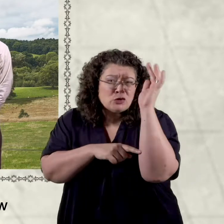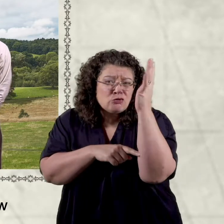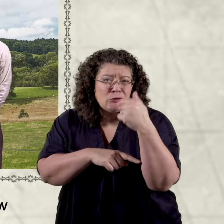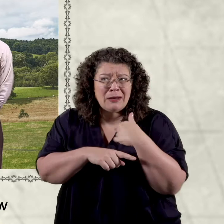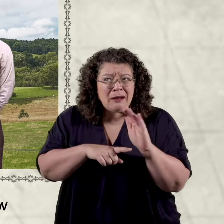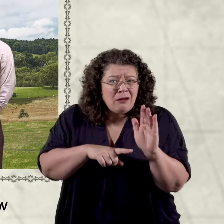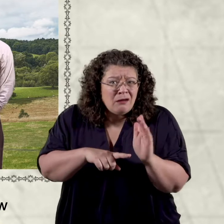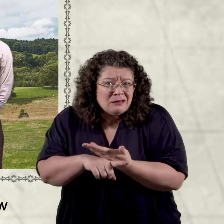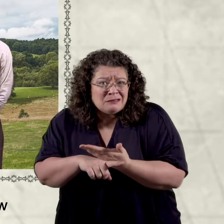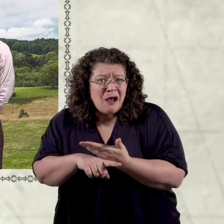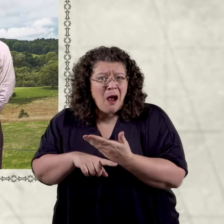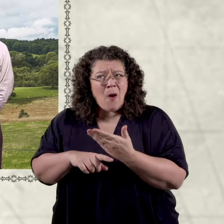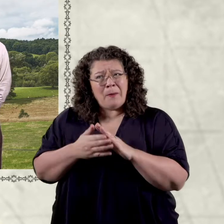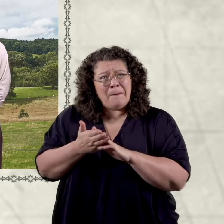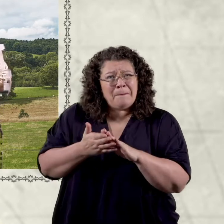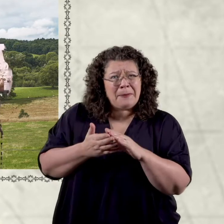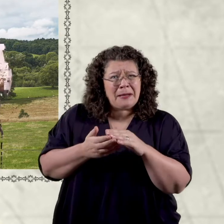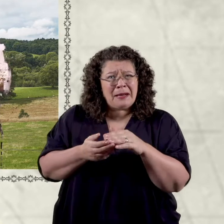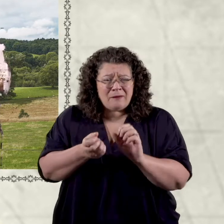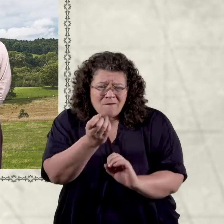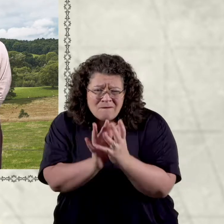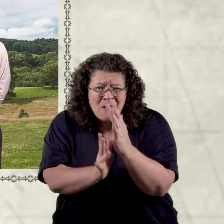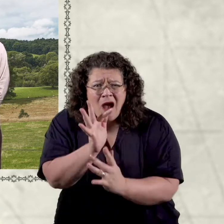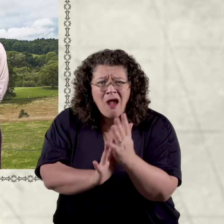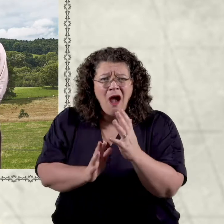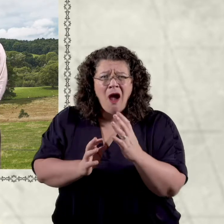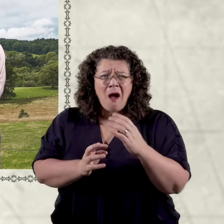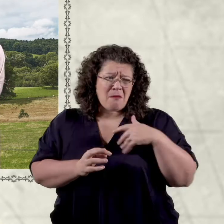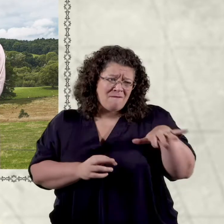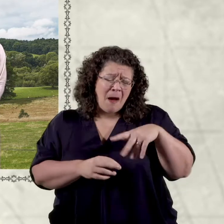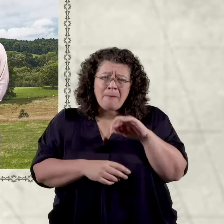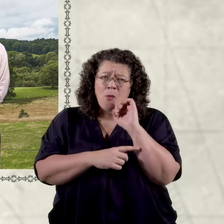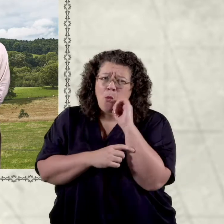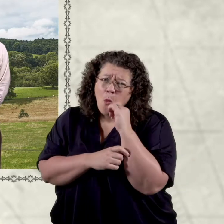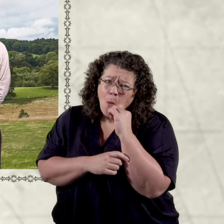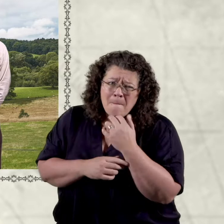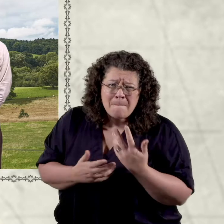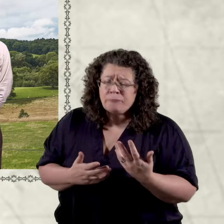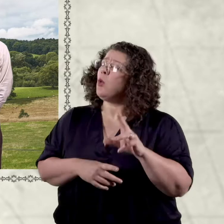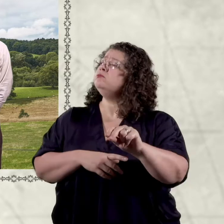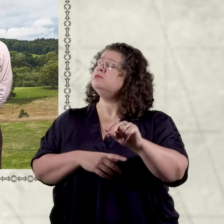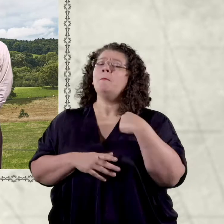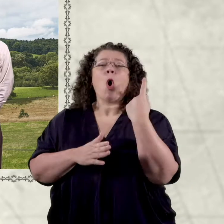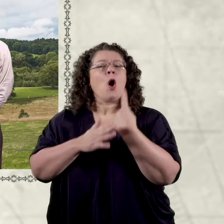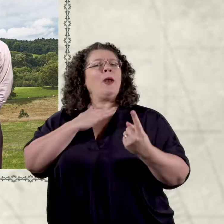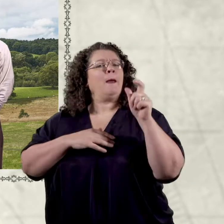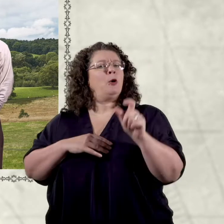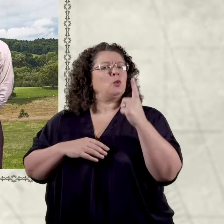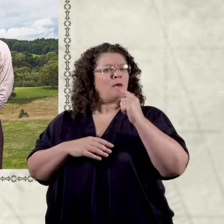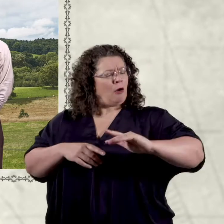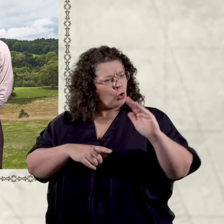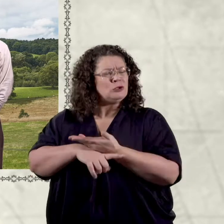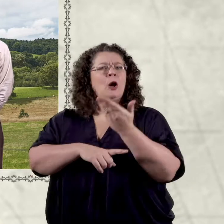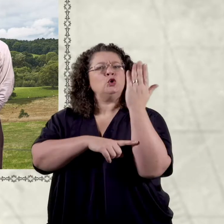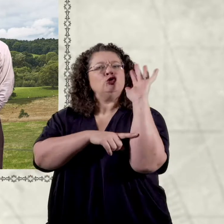down one tree on your land so I can at least get some firewood together and keep my family warm? No! I'm the only person who can cut